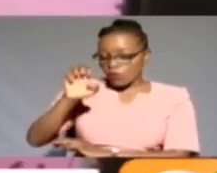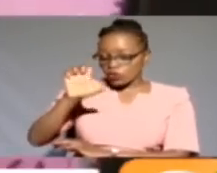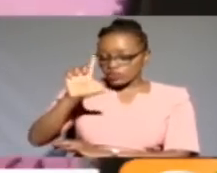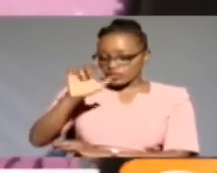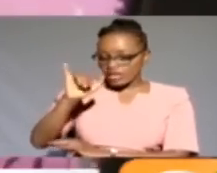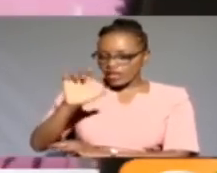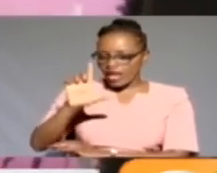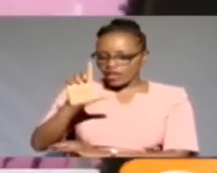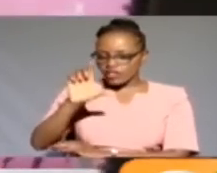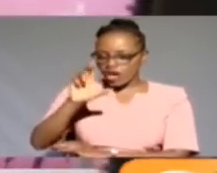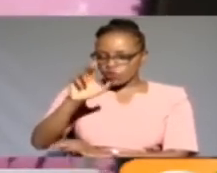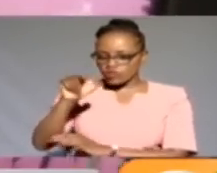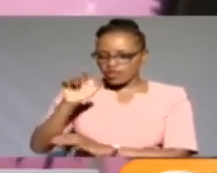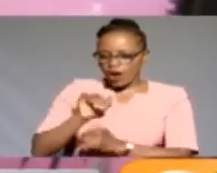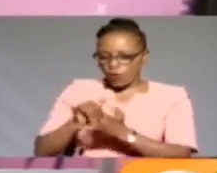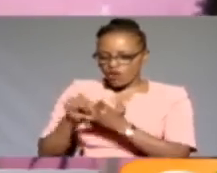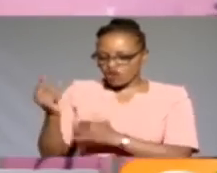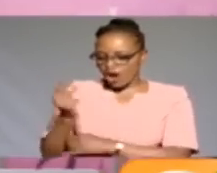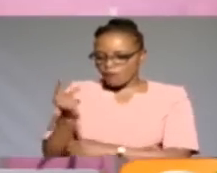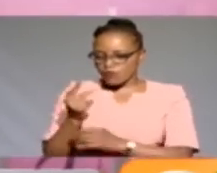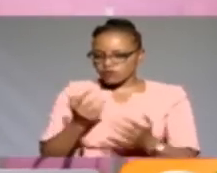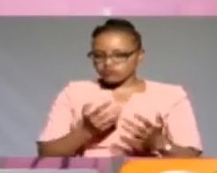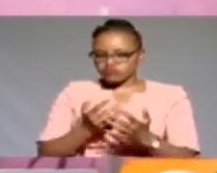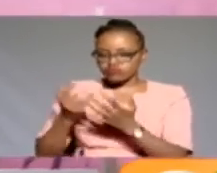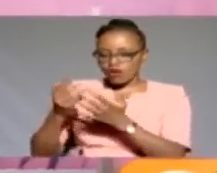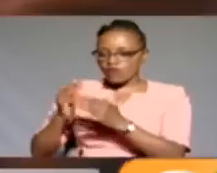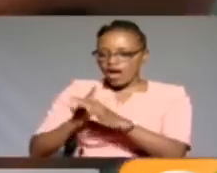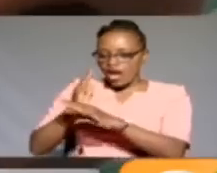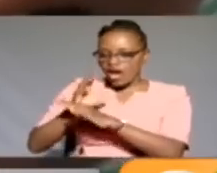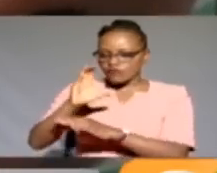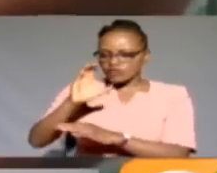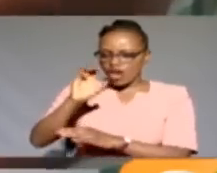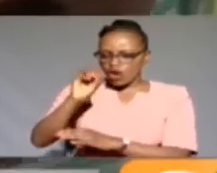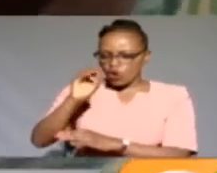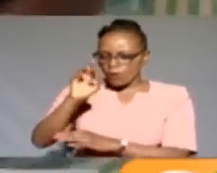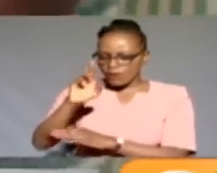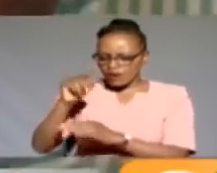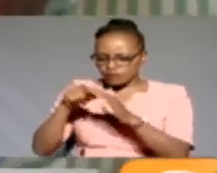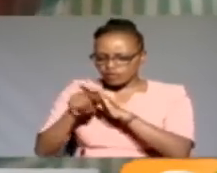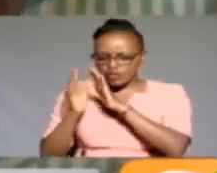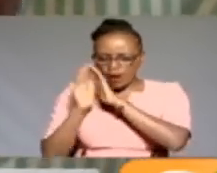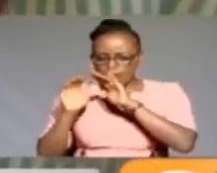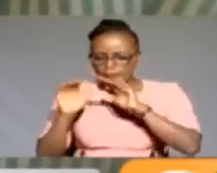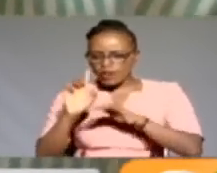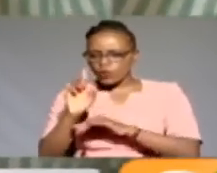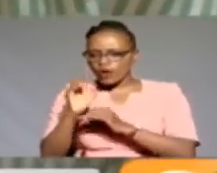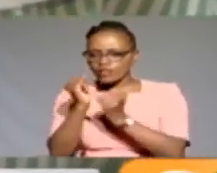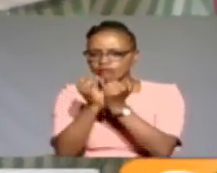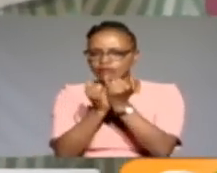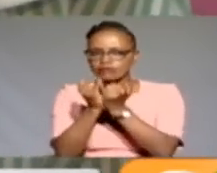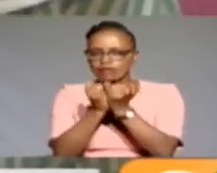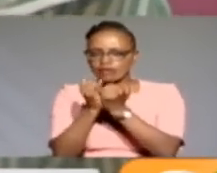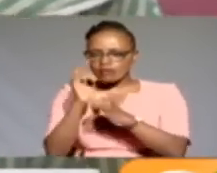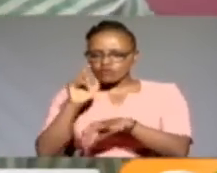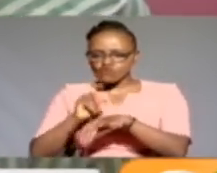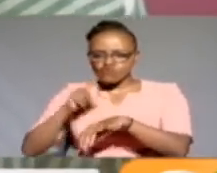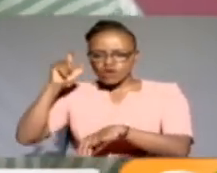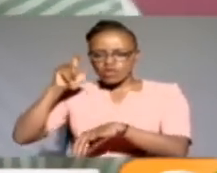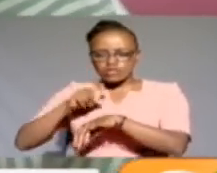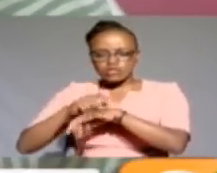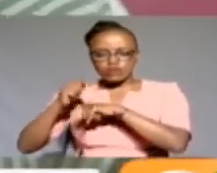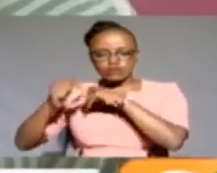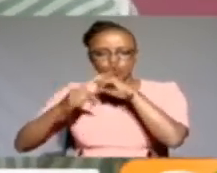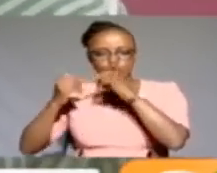rushed him for urgent medical attention after a cobra slithered into Joel's bed on a Saturday, biting him while he was fast